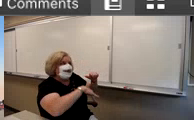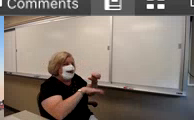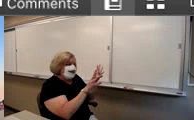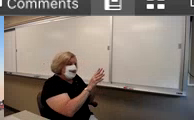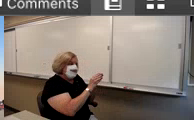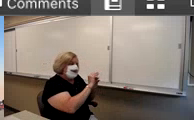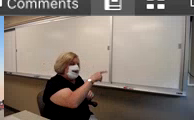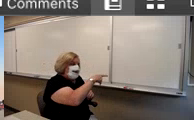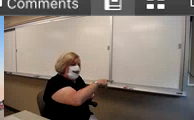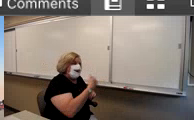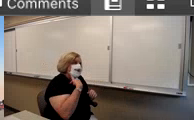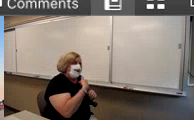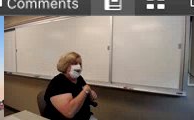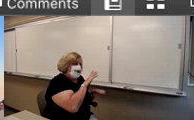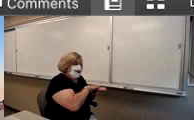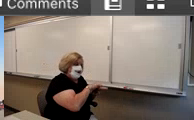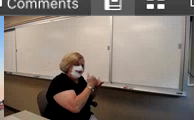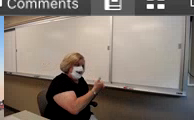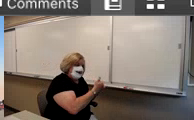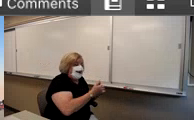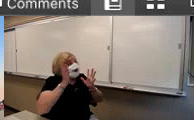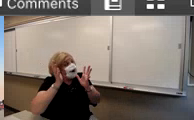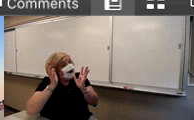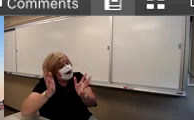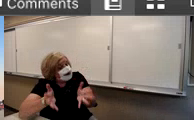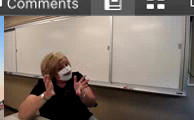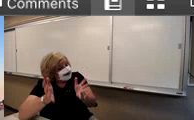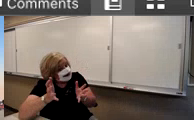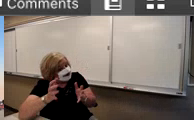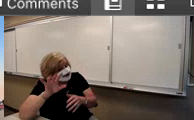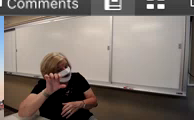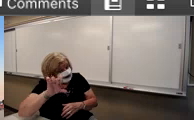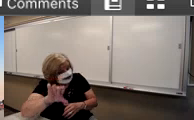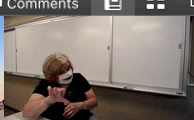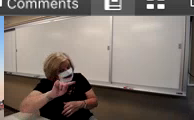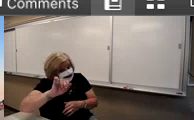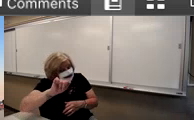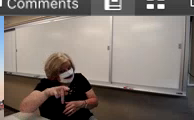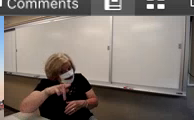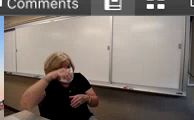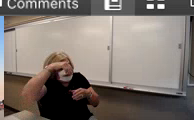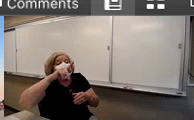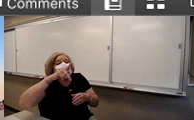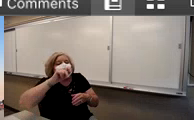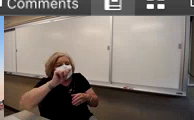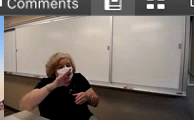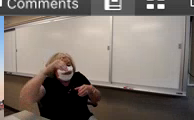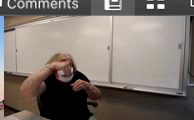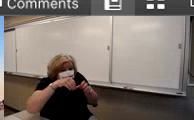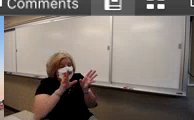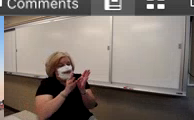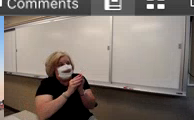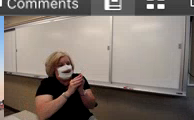on, okay? The conversation tab in the meeting, that